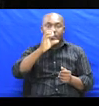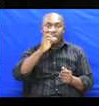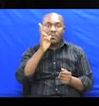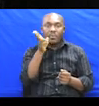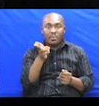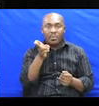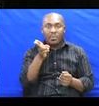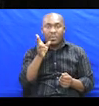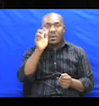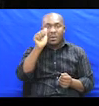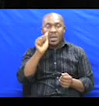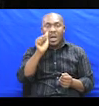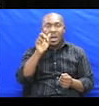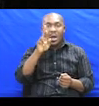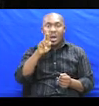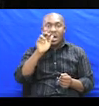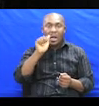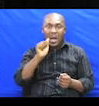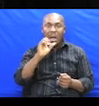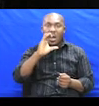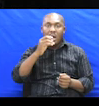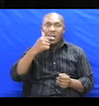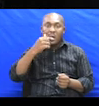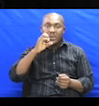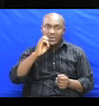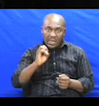Colonial economy has got its characteristics.